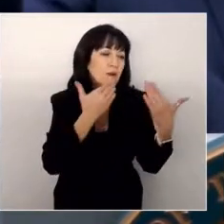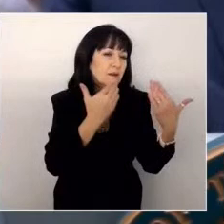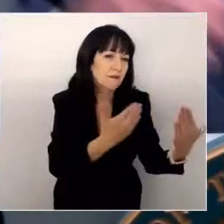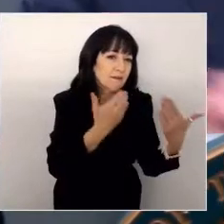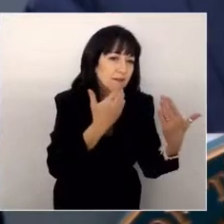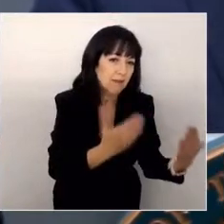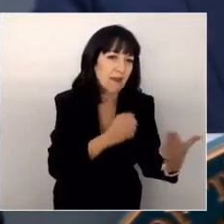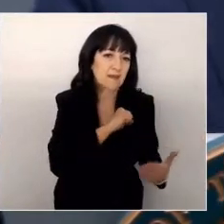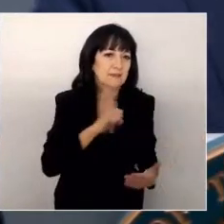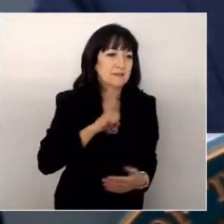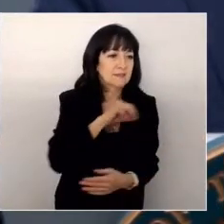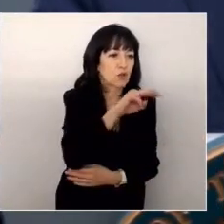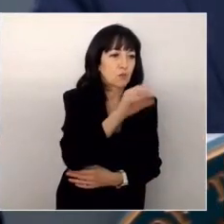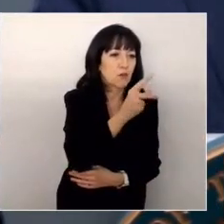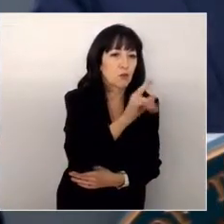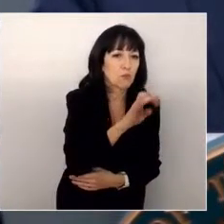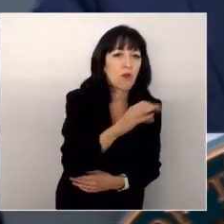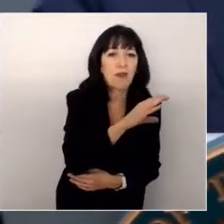issue.